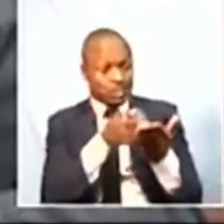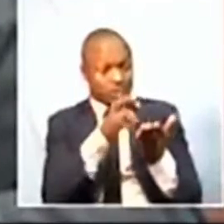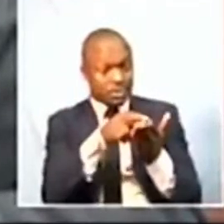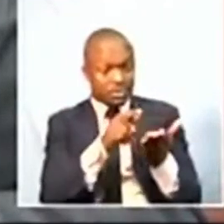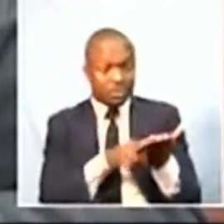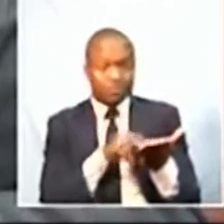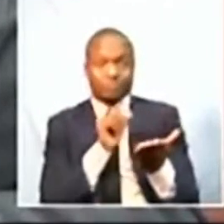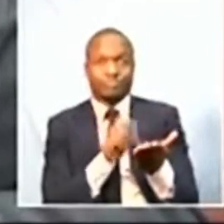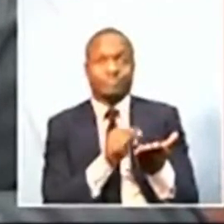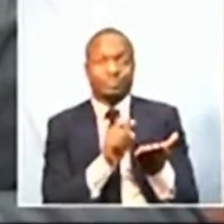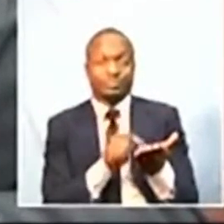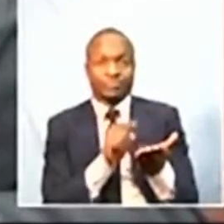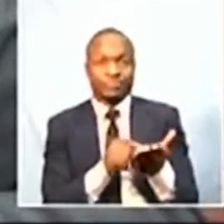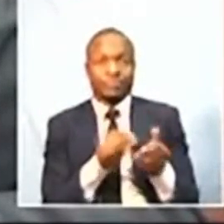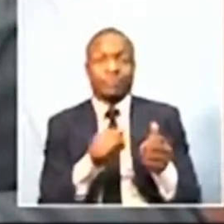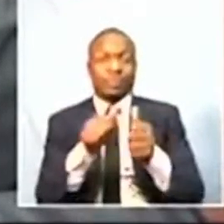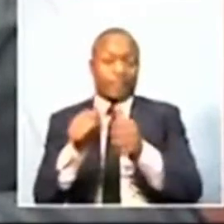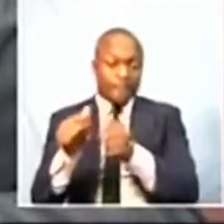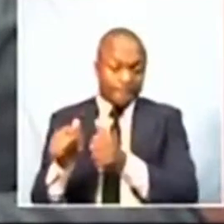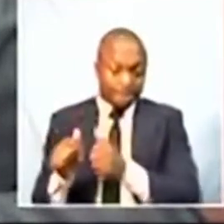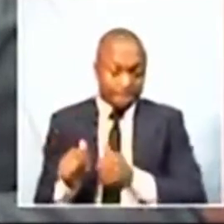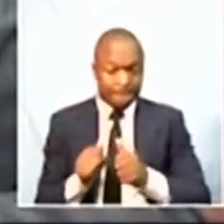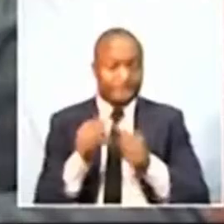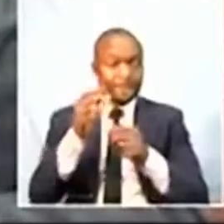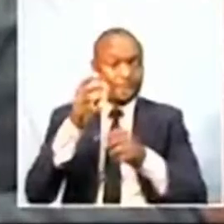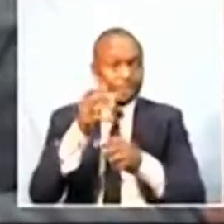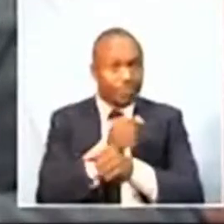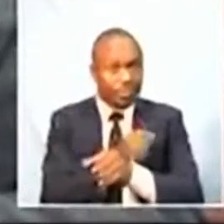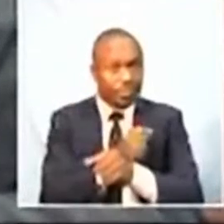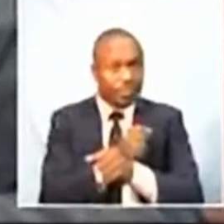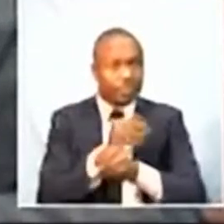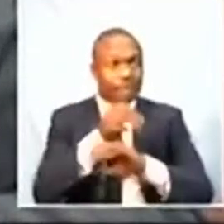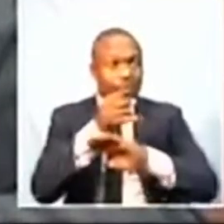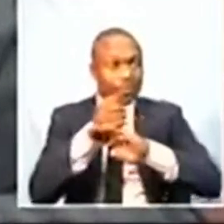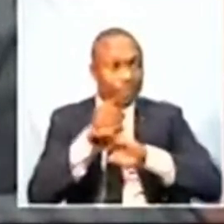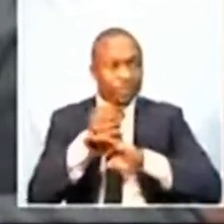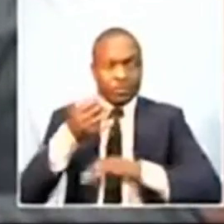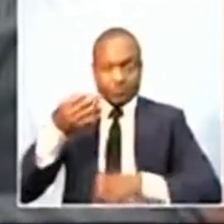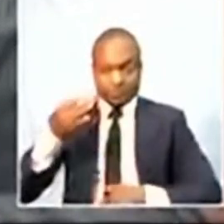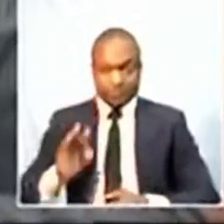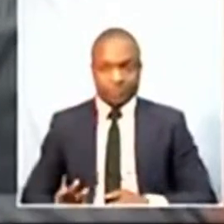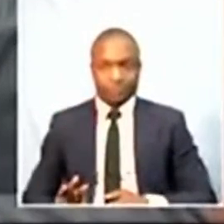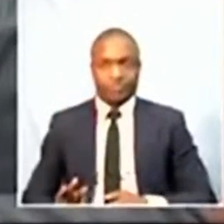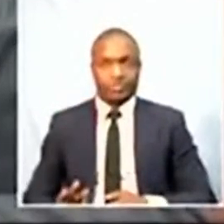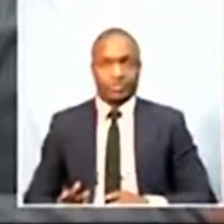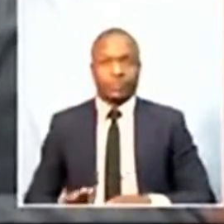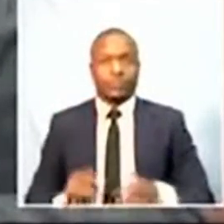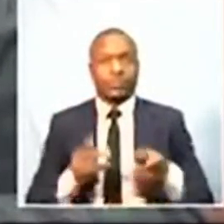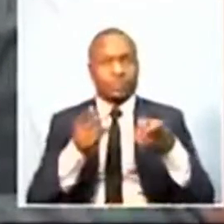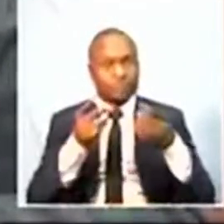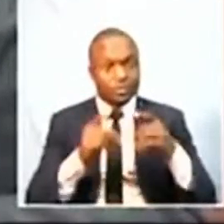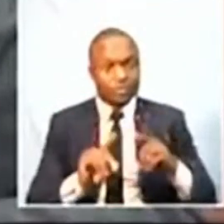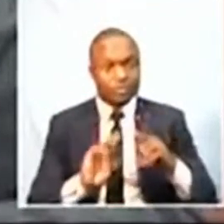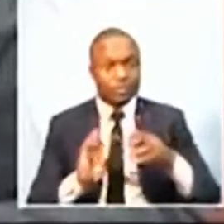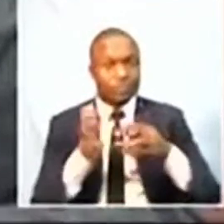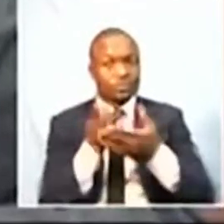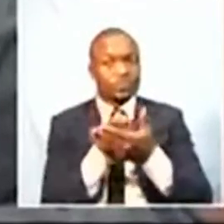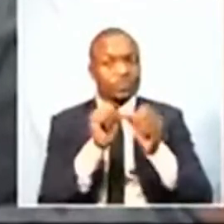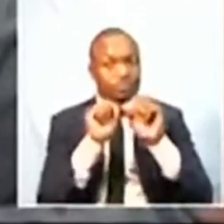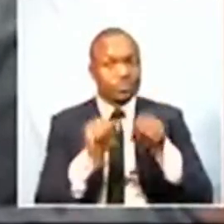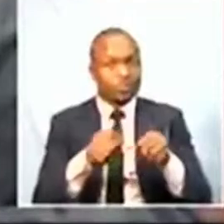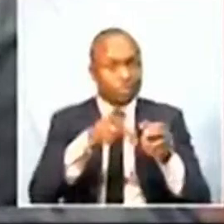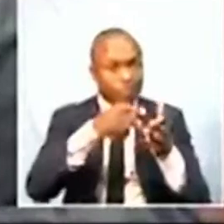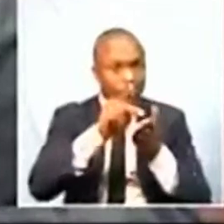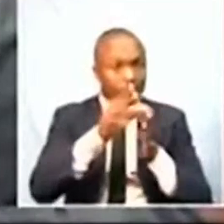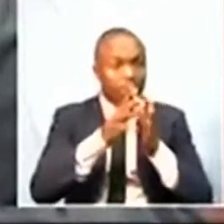taken report, is the action that you took is to invite the beneficiaries. And when you engage them, they are able to pay more